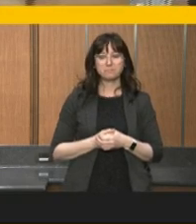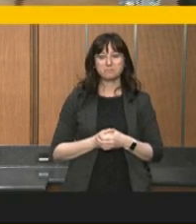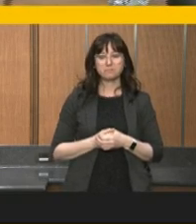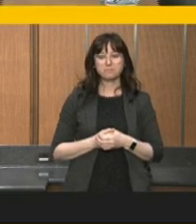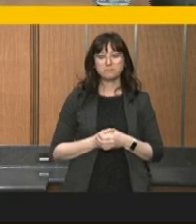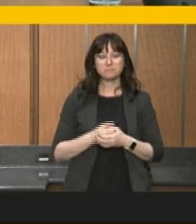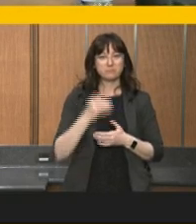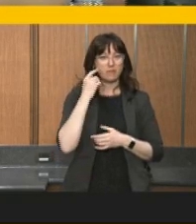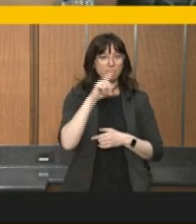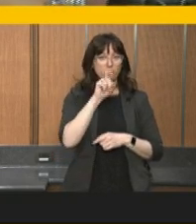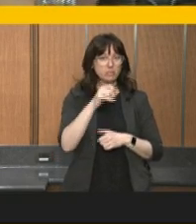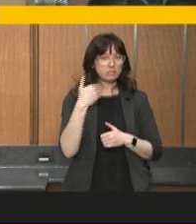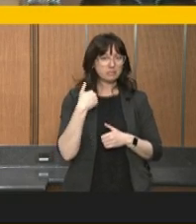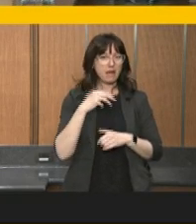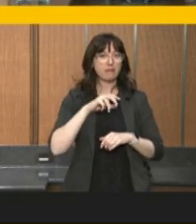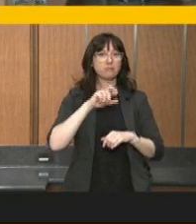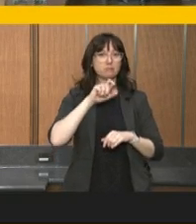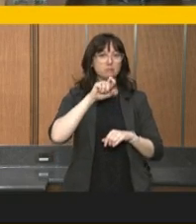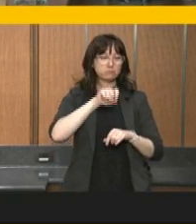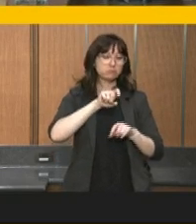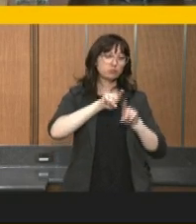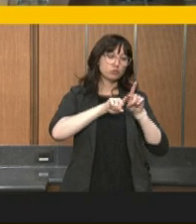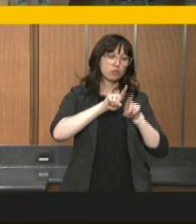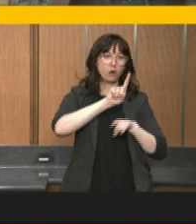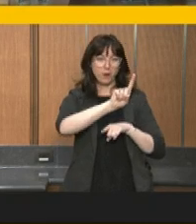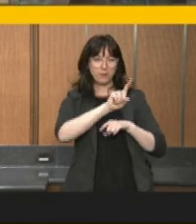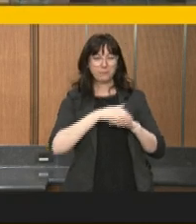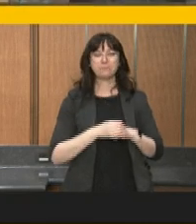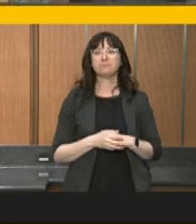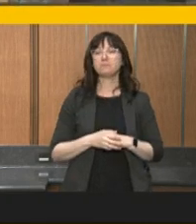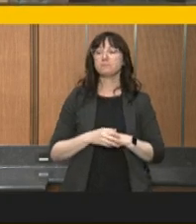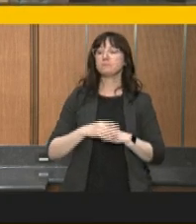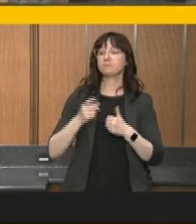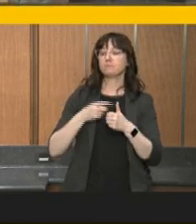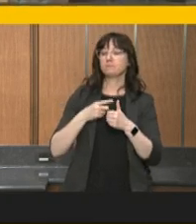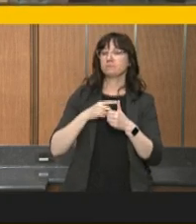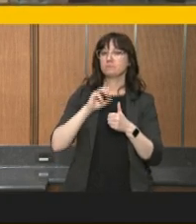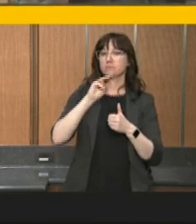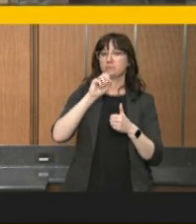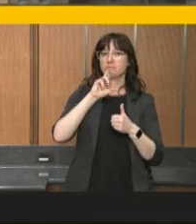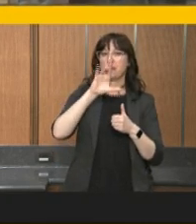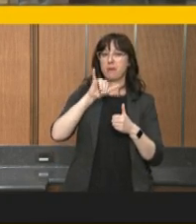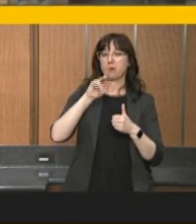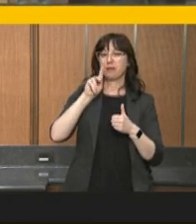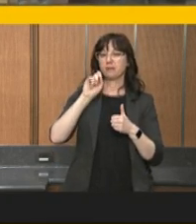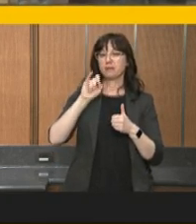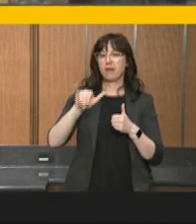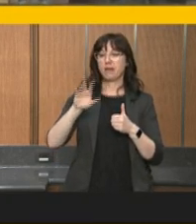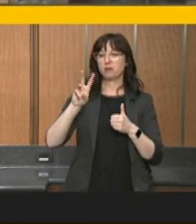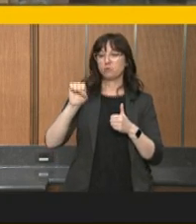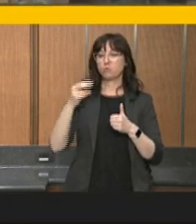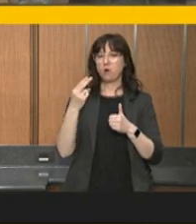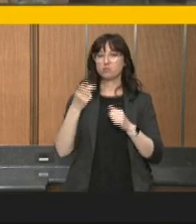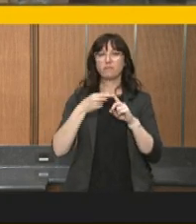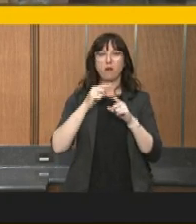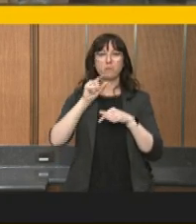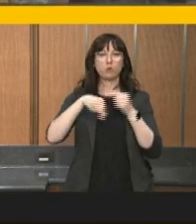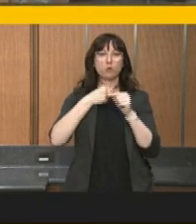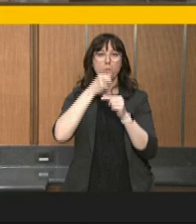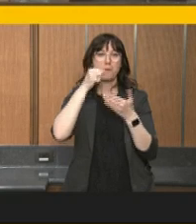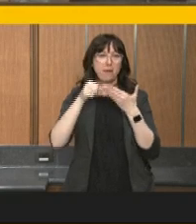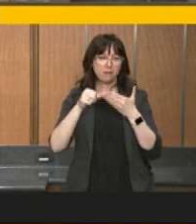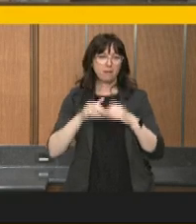si vous avez une question. Our first question is from Mary Kay Walsh from the Globe and Mail. Please go ahead, ouvre la